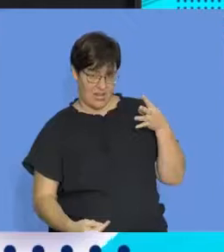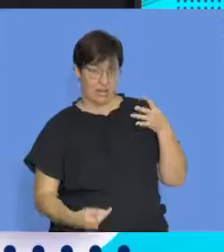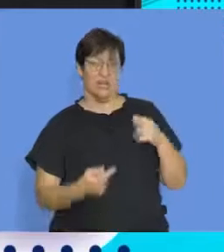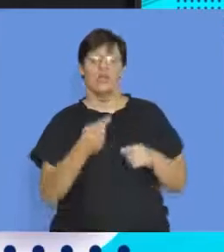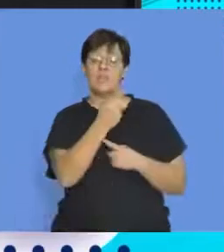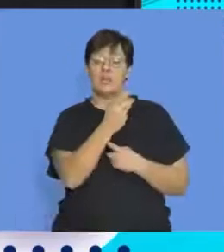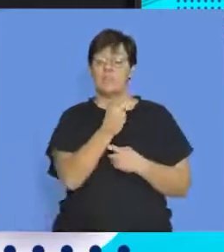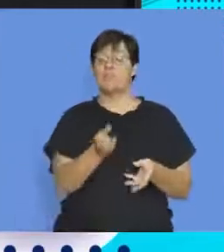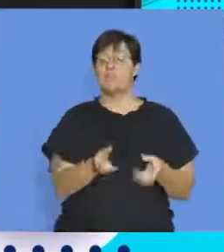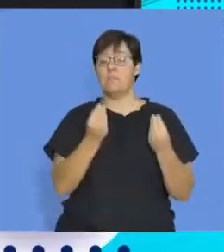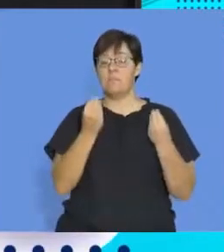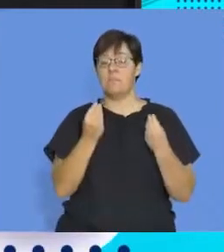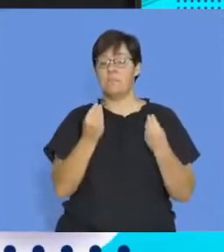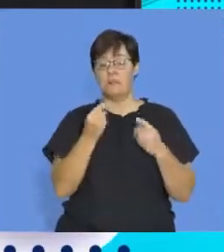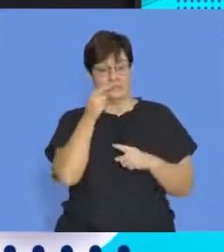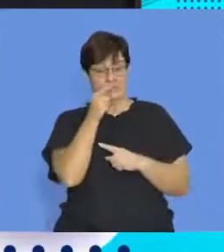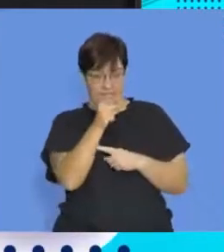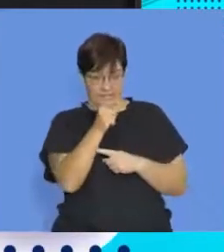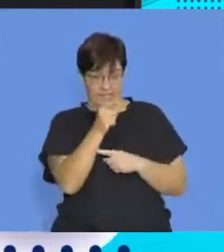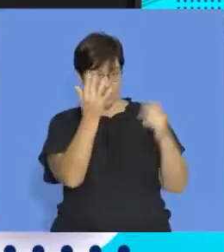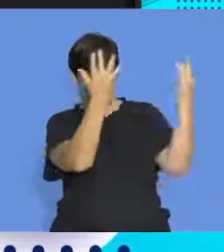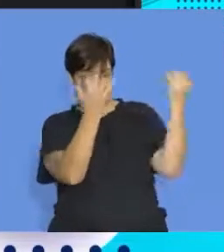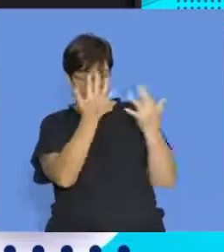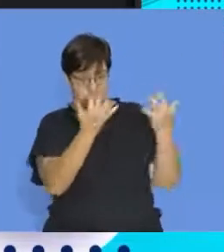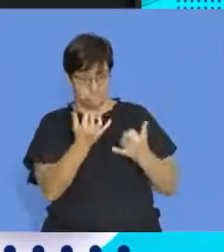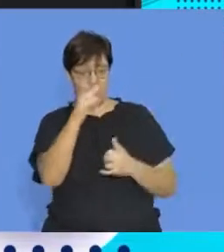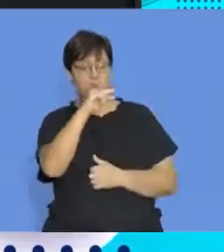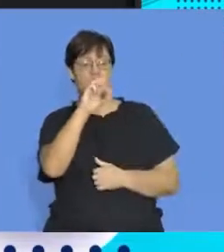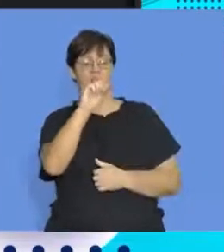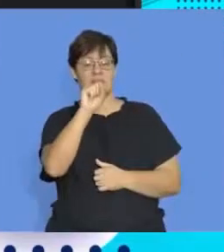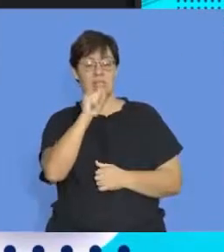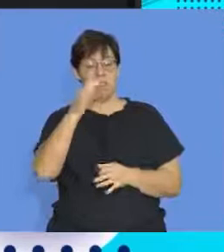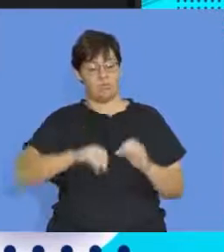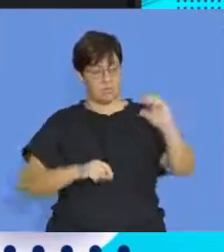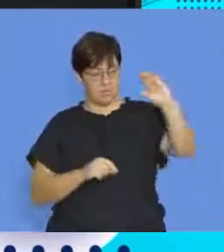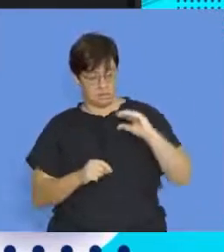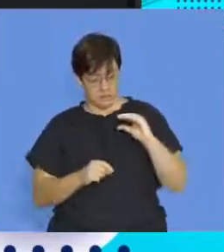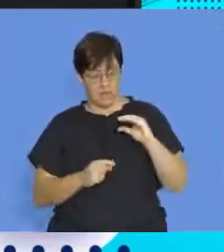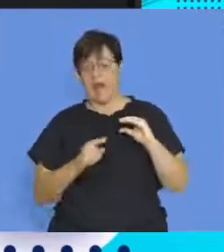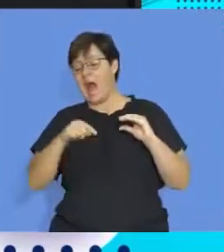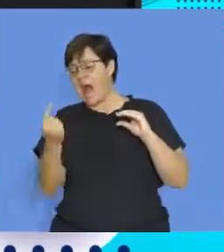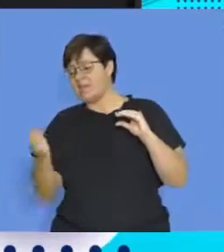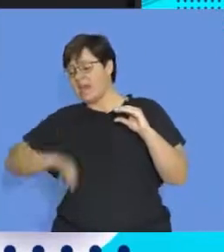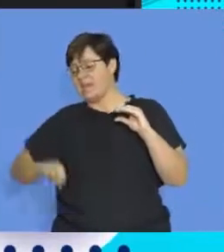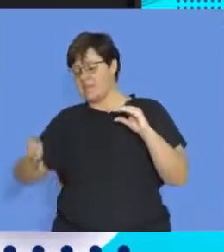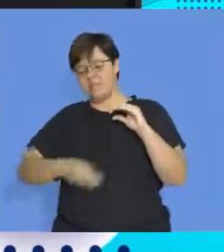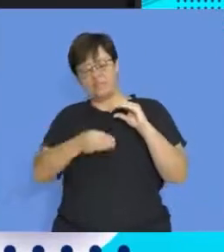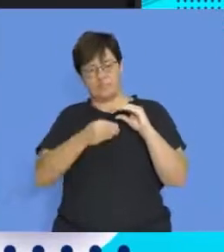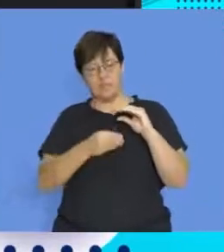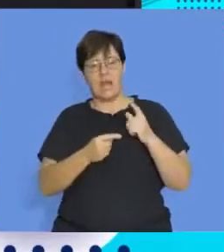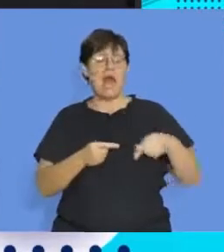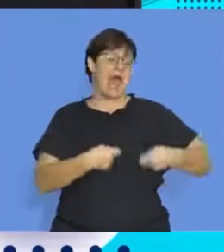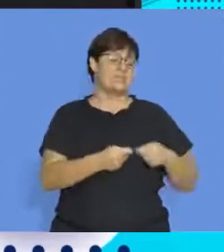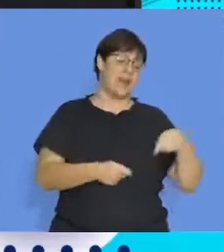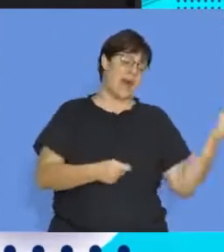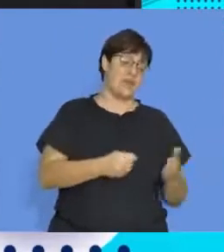So when I take that particular calculation, gross profit plus other income minus